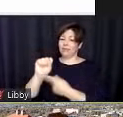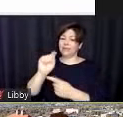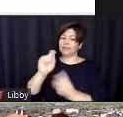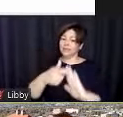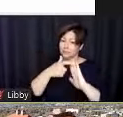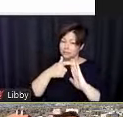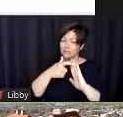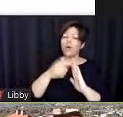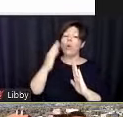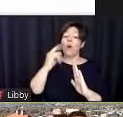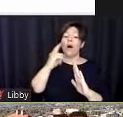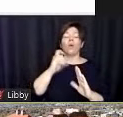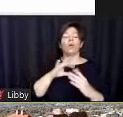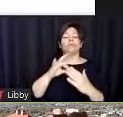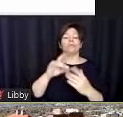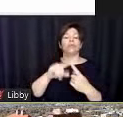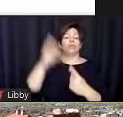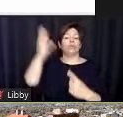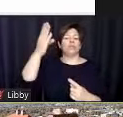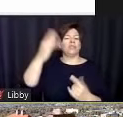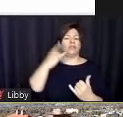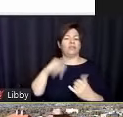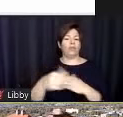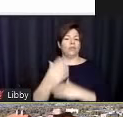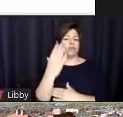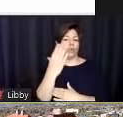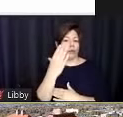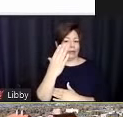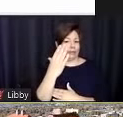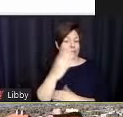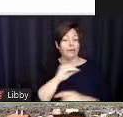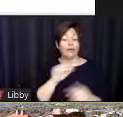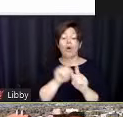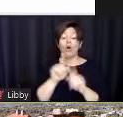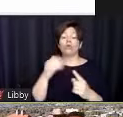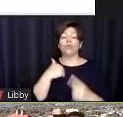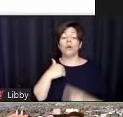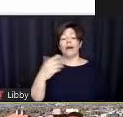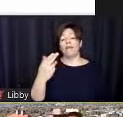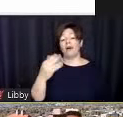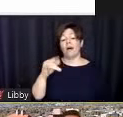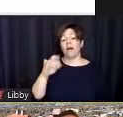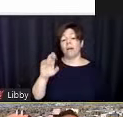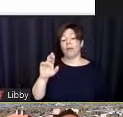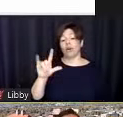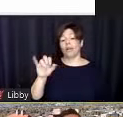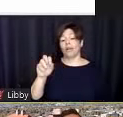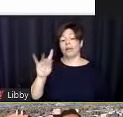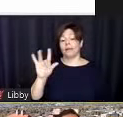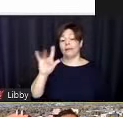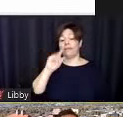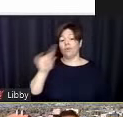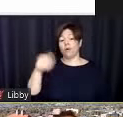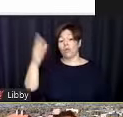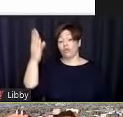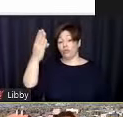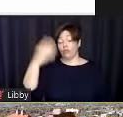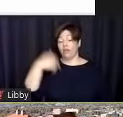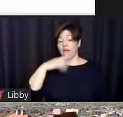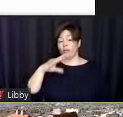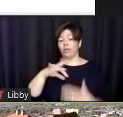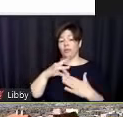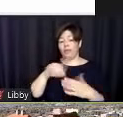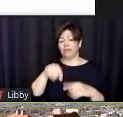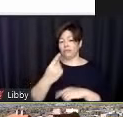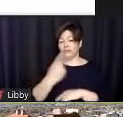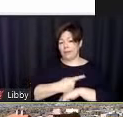take you to the presentation for this morning. And I also have hyperlinked for presentations I'll be facilitating throughout